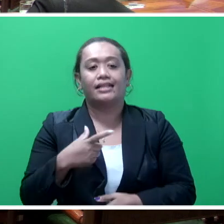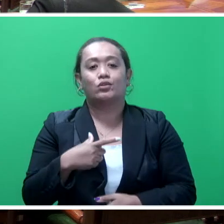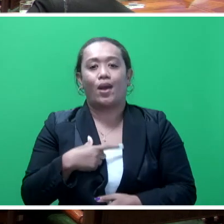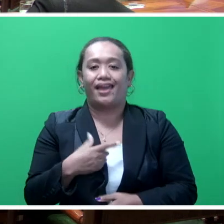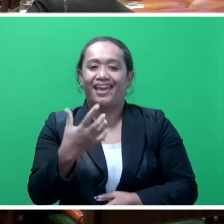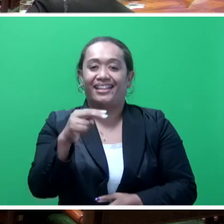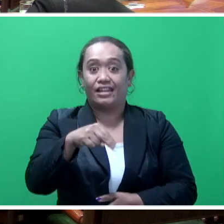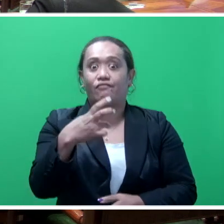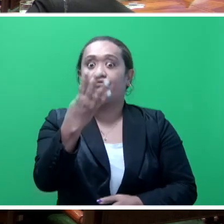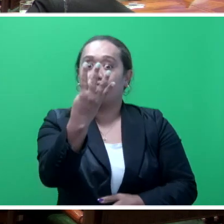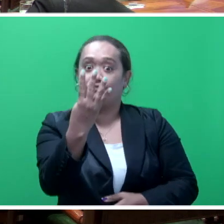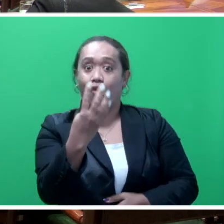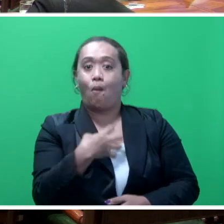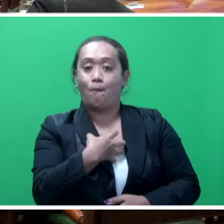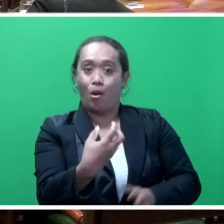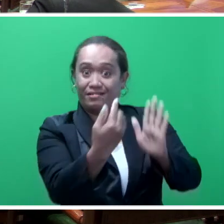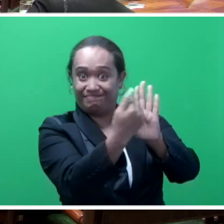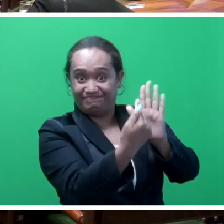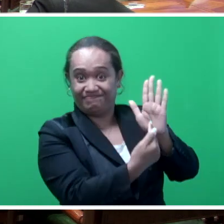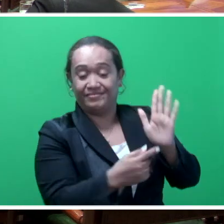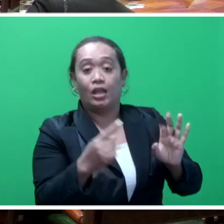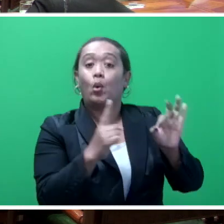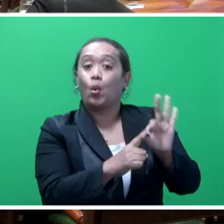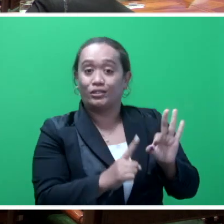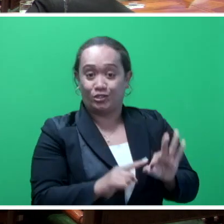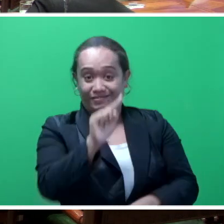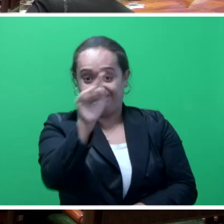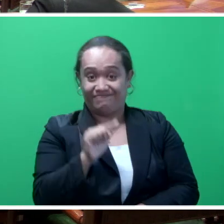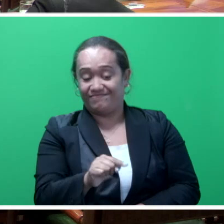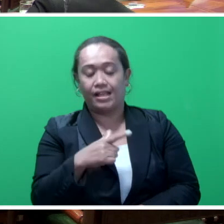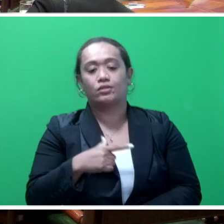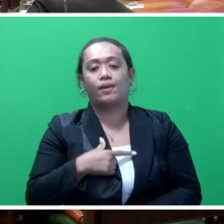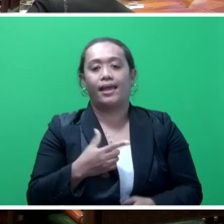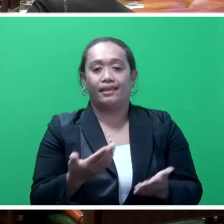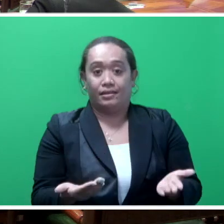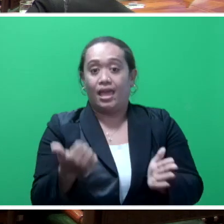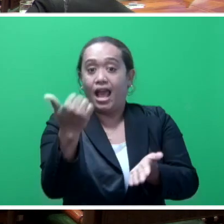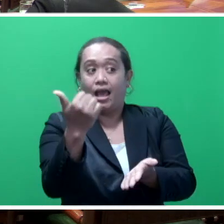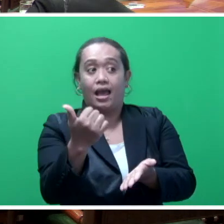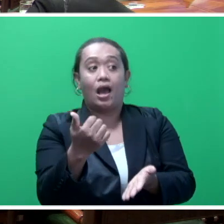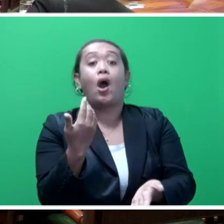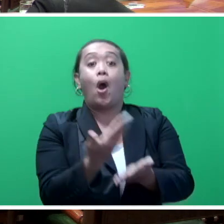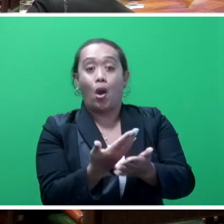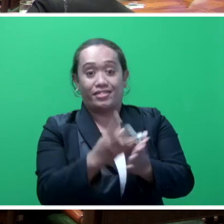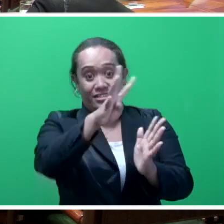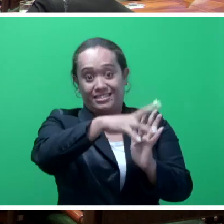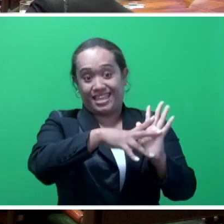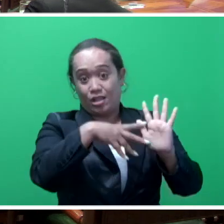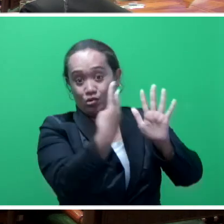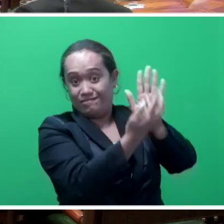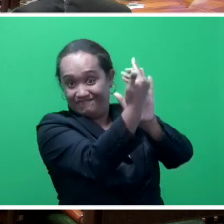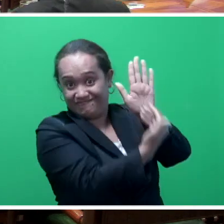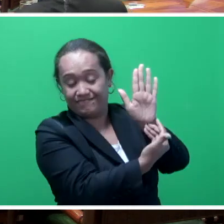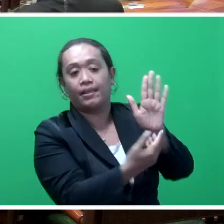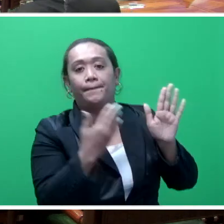remaining questions under agenda under Schedule 2 of today's